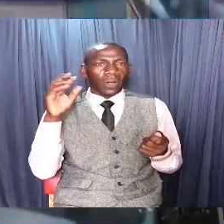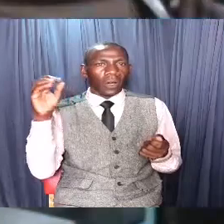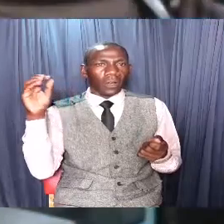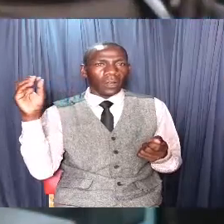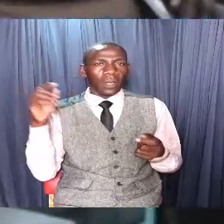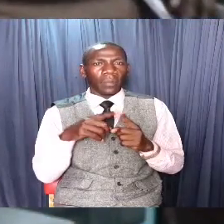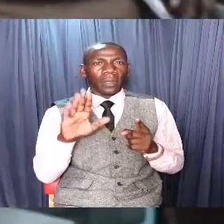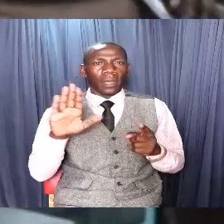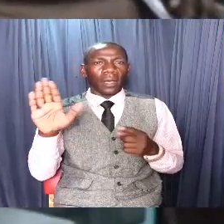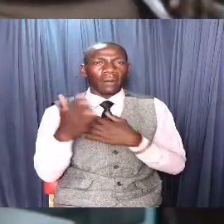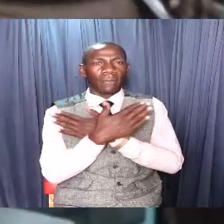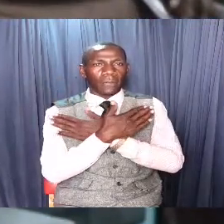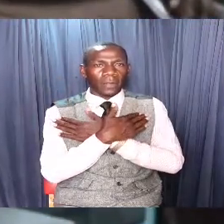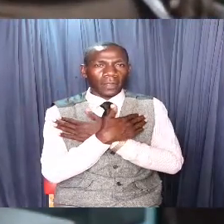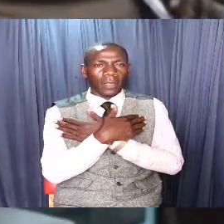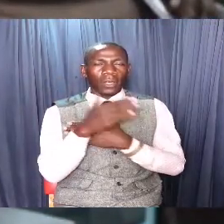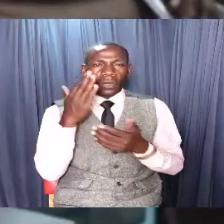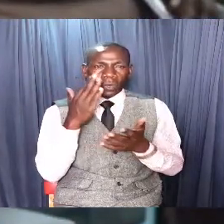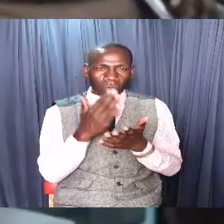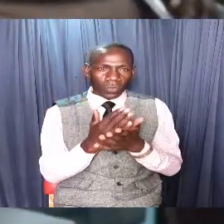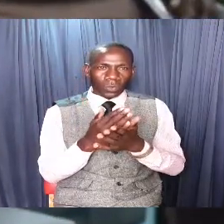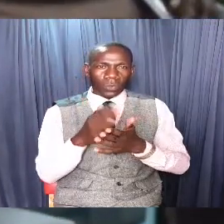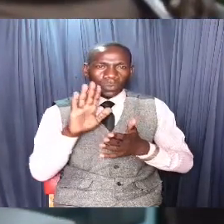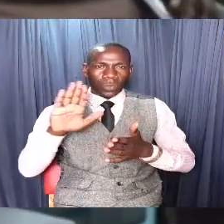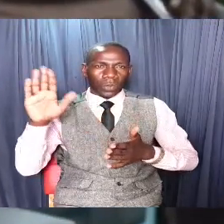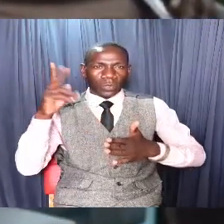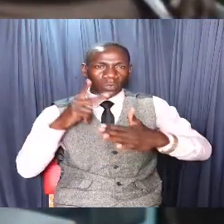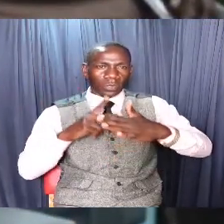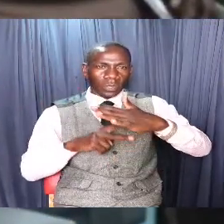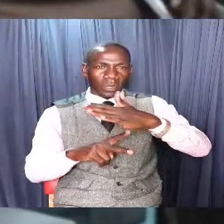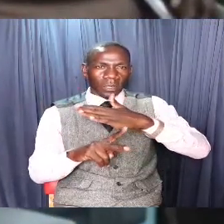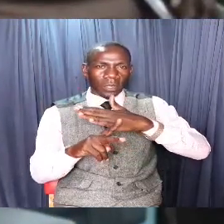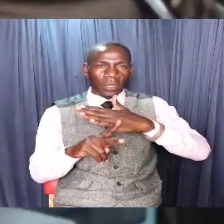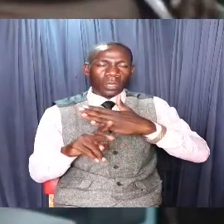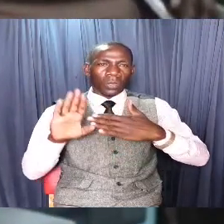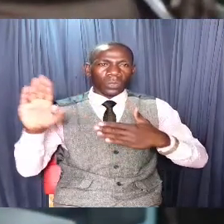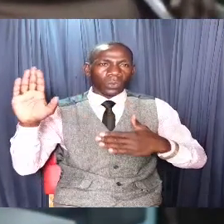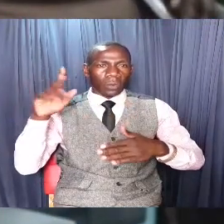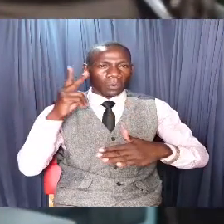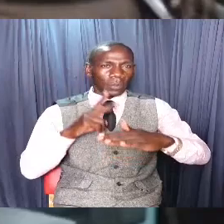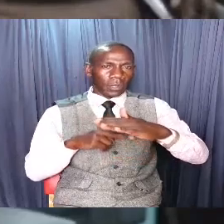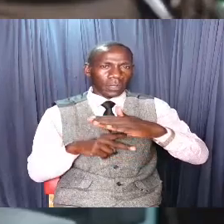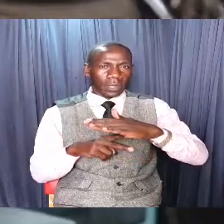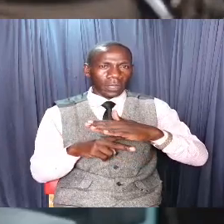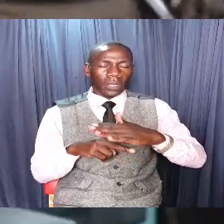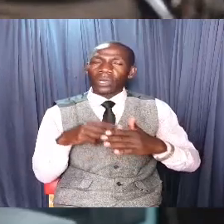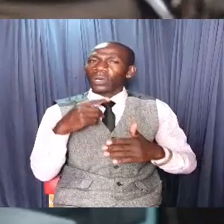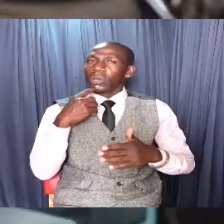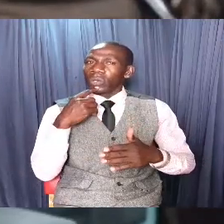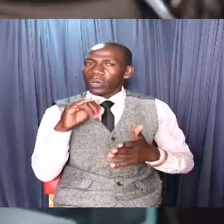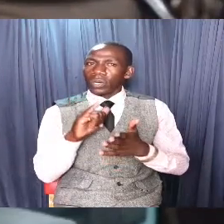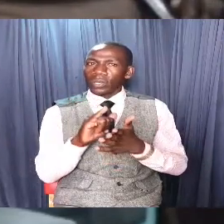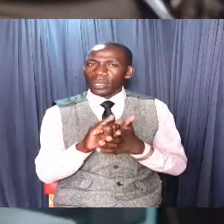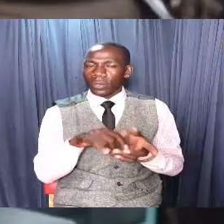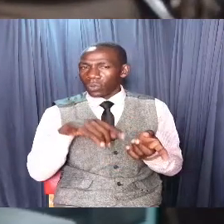rafiki yake akamwambia, but his friend told, ni kweli hao watabiri wako hao, truly your magicians, hao manabii wako hawa, all your prophets here wamekwambia